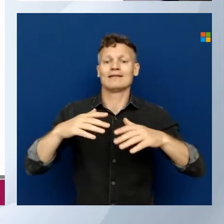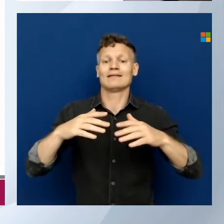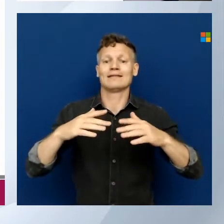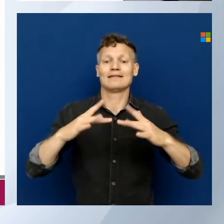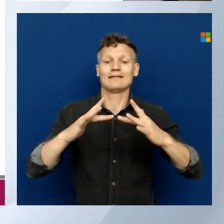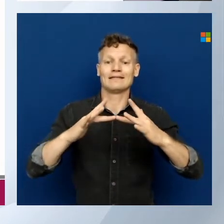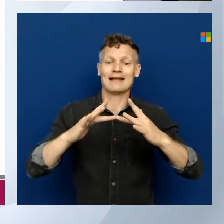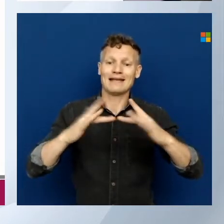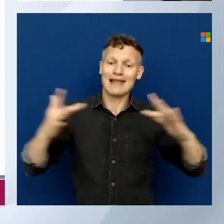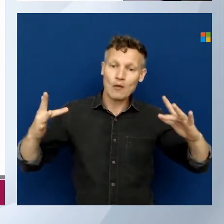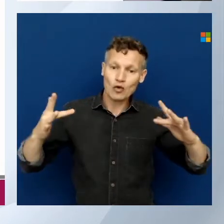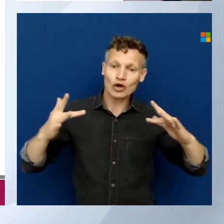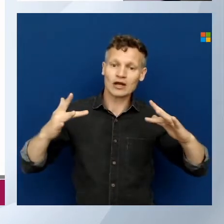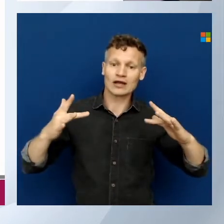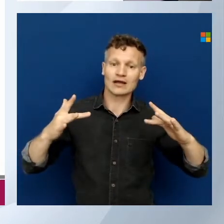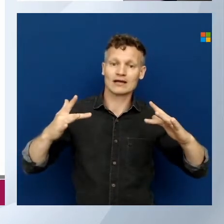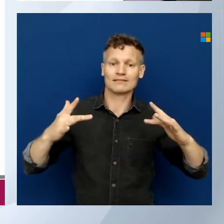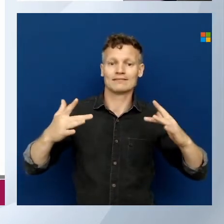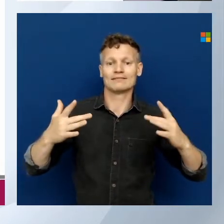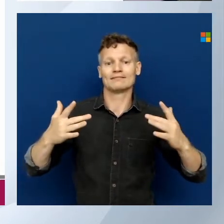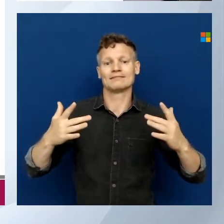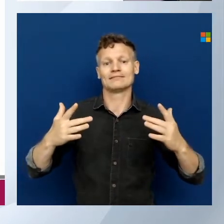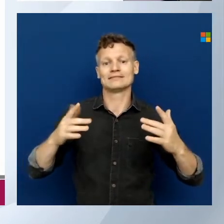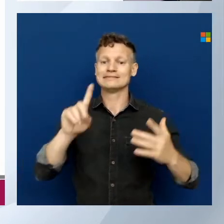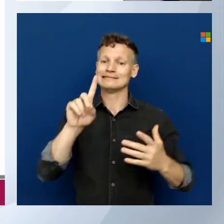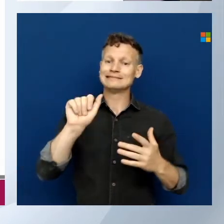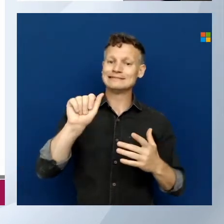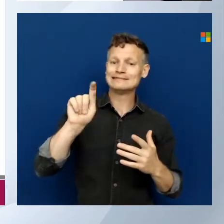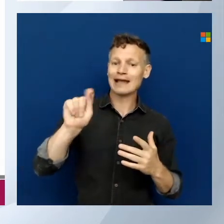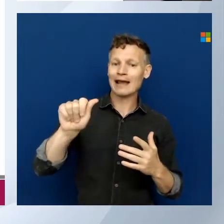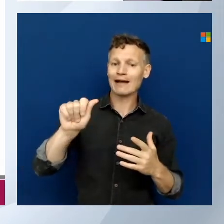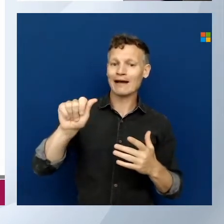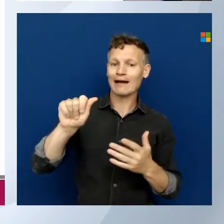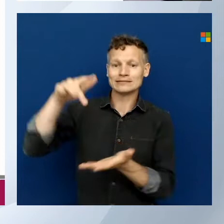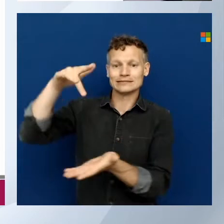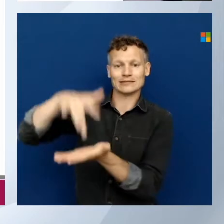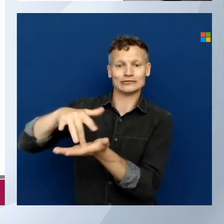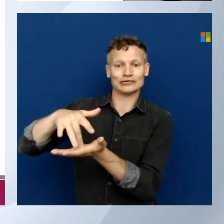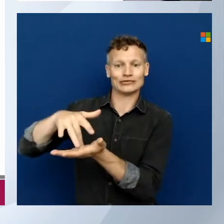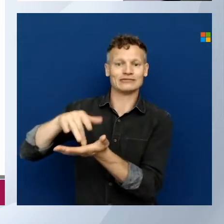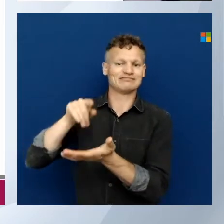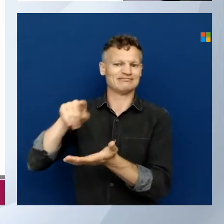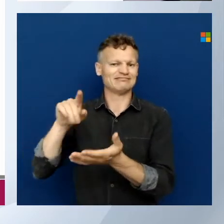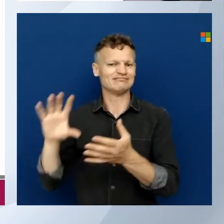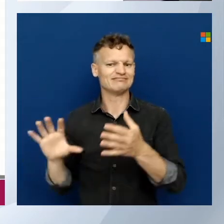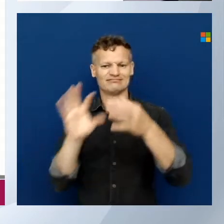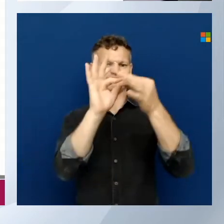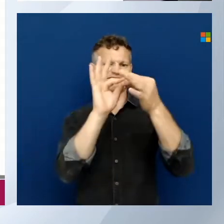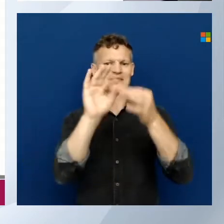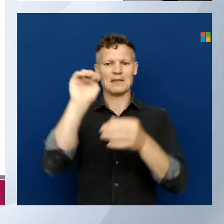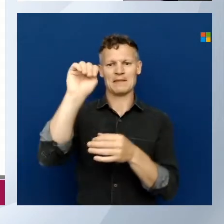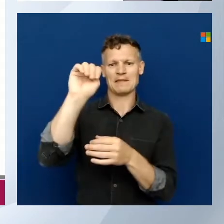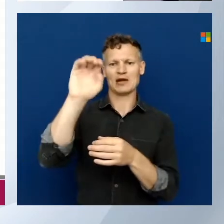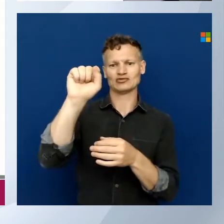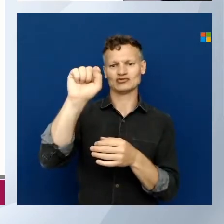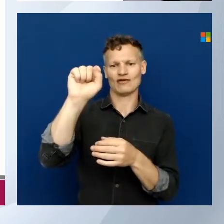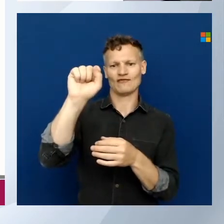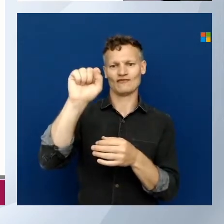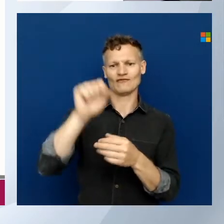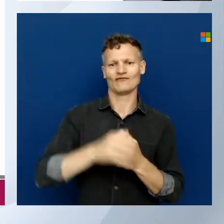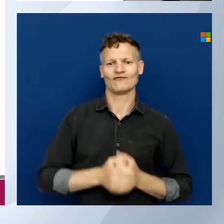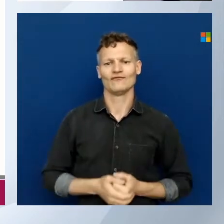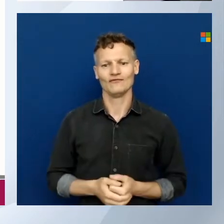is kind of the part that I love Microsoft to run. So focusing on network, you have